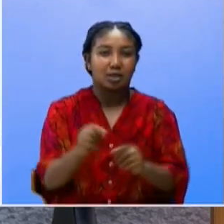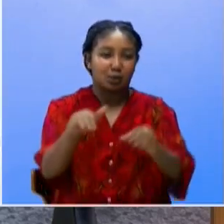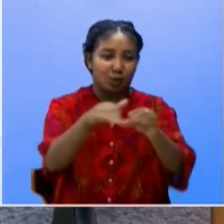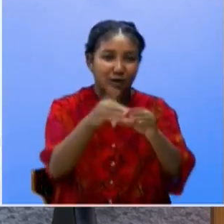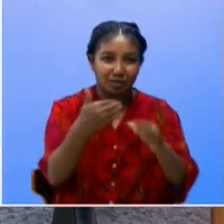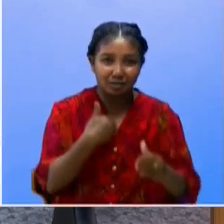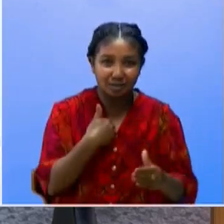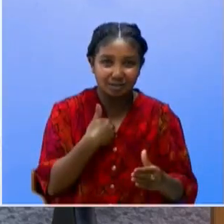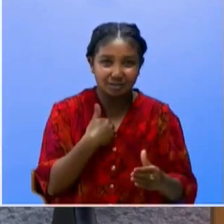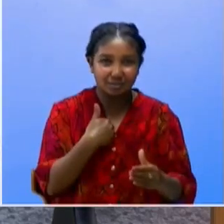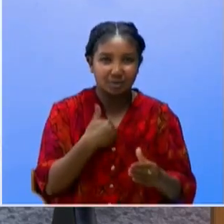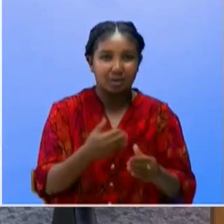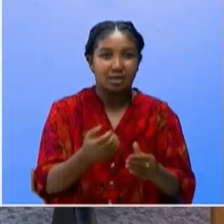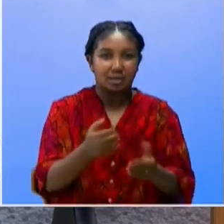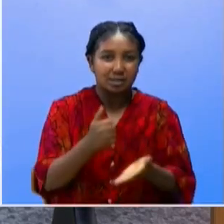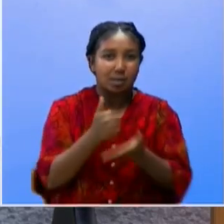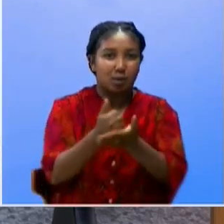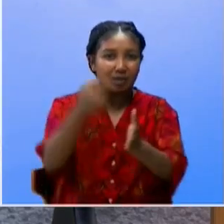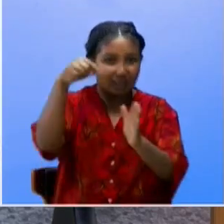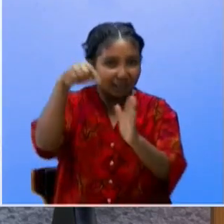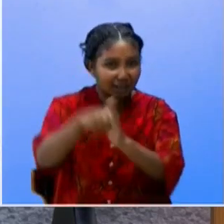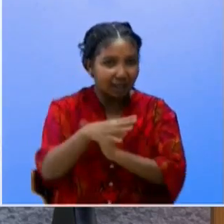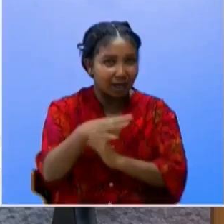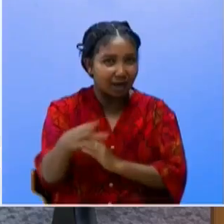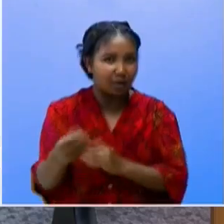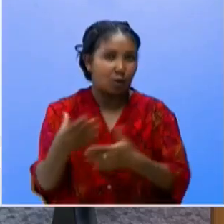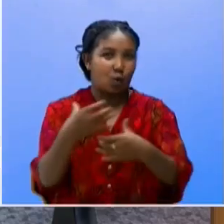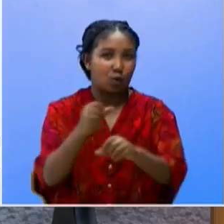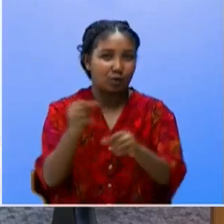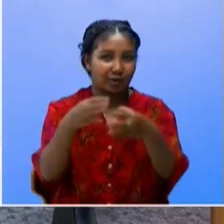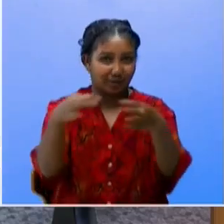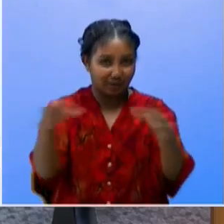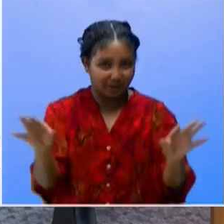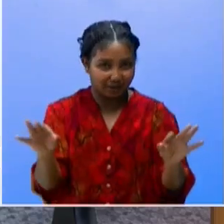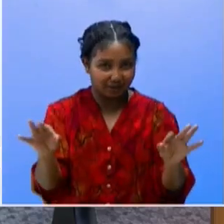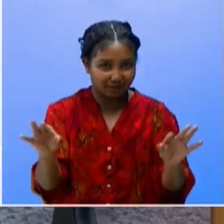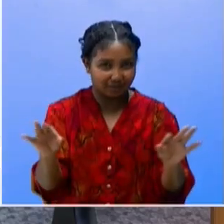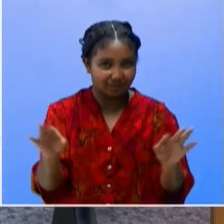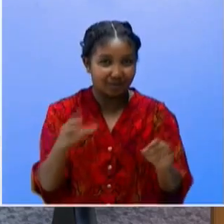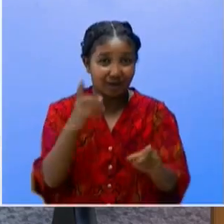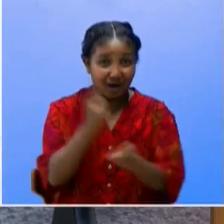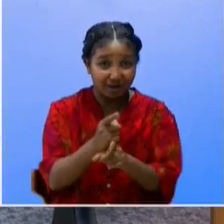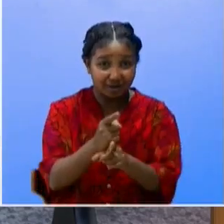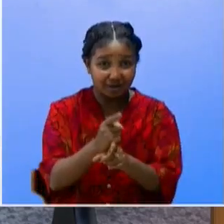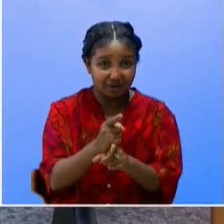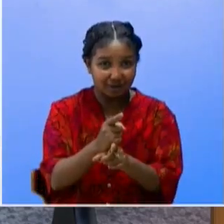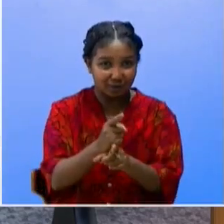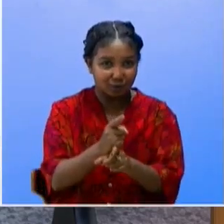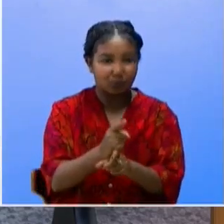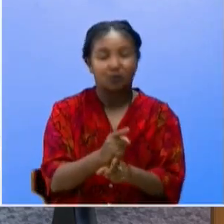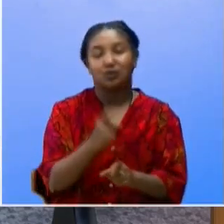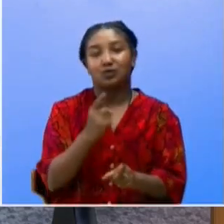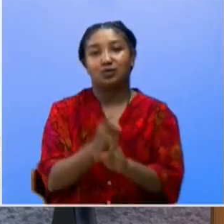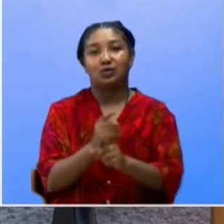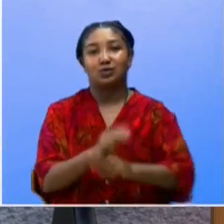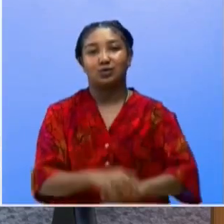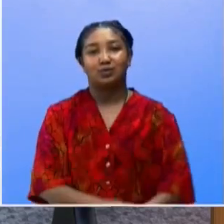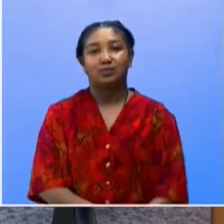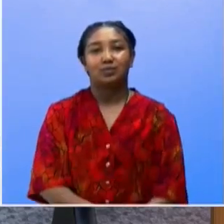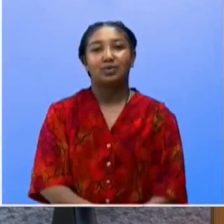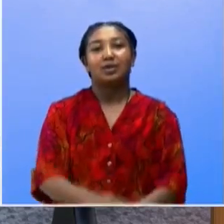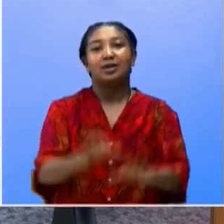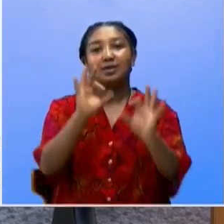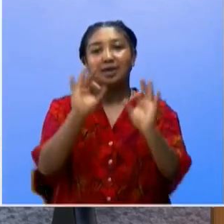introduction, supporting details, and the concluding sentence. Am I right? Sure.